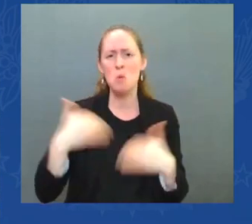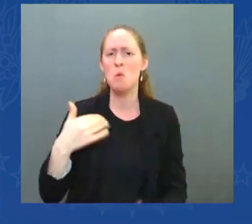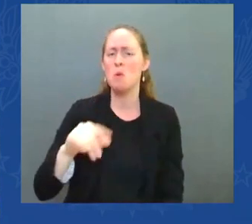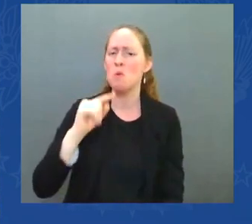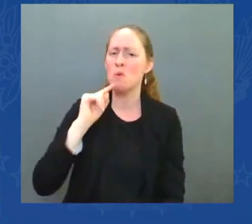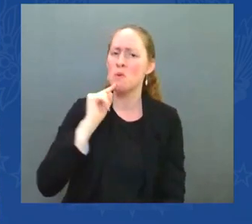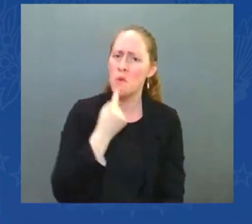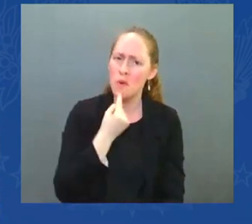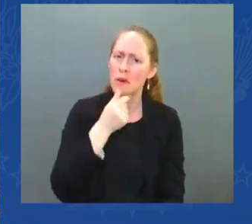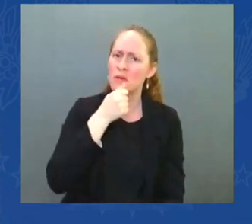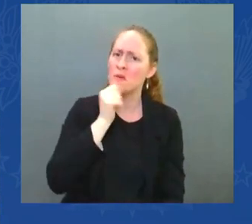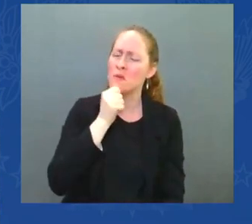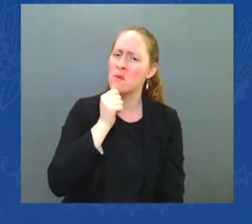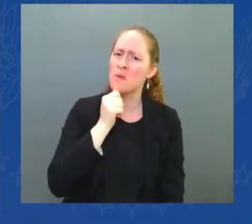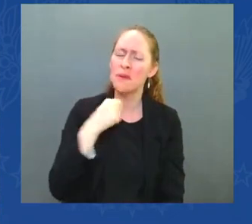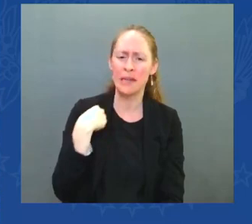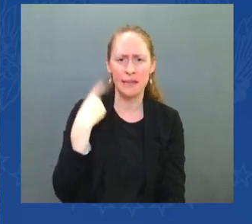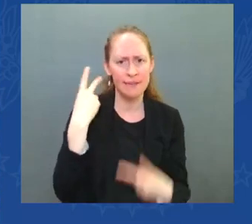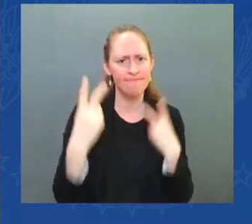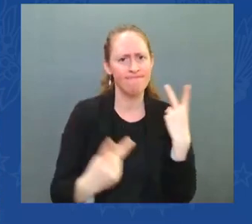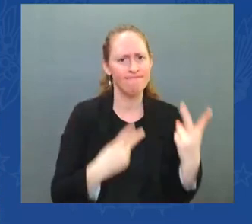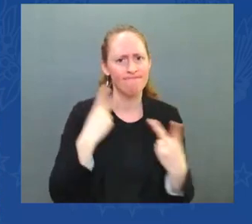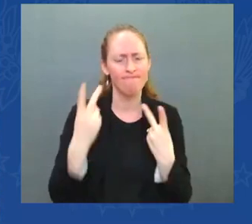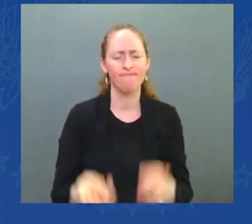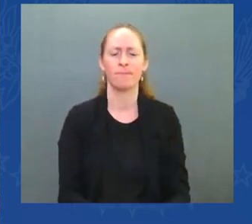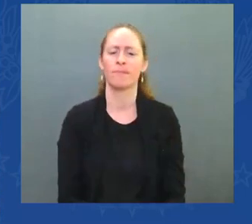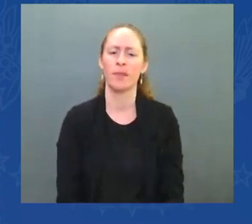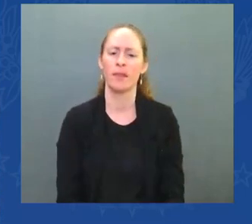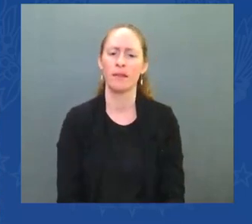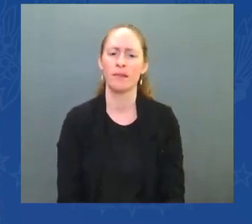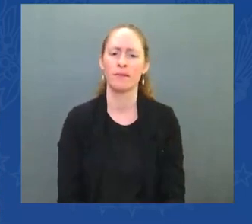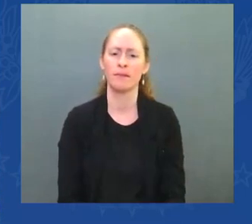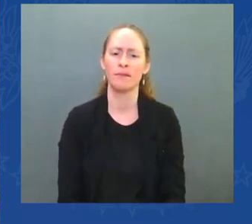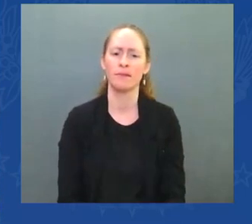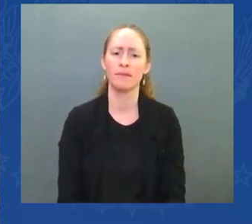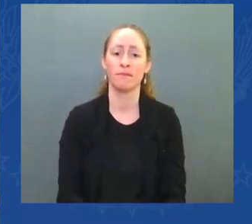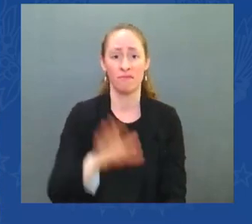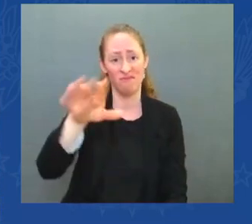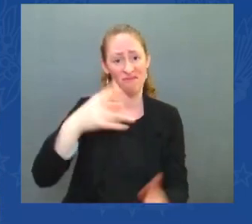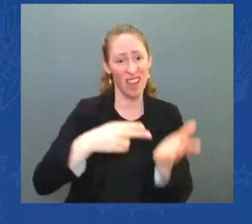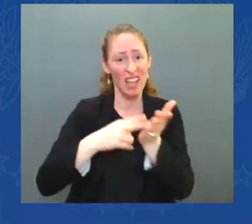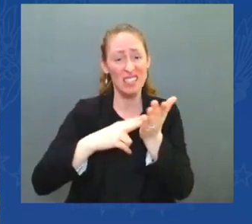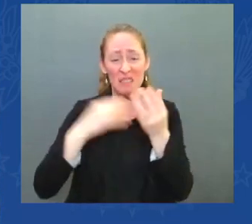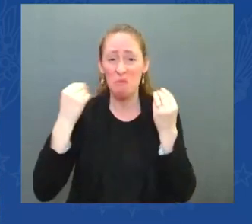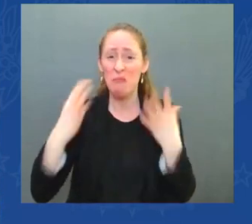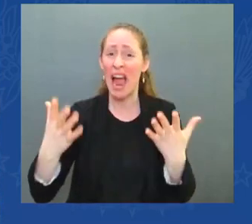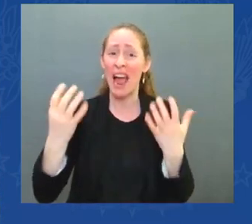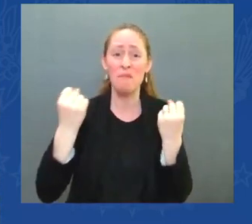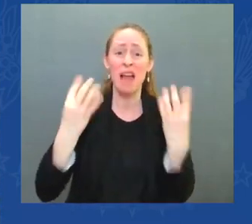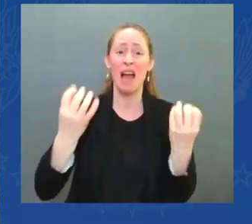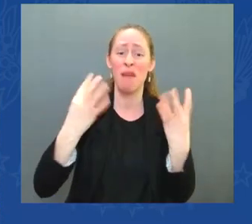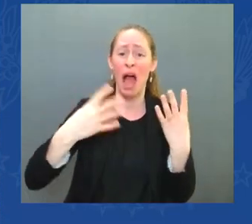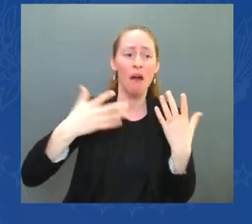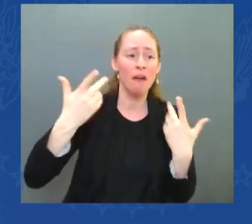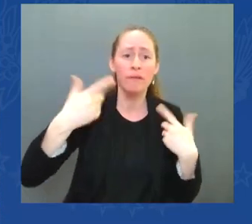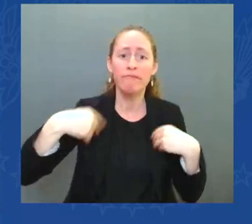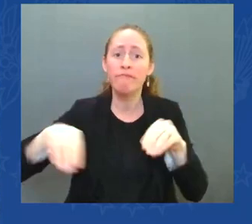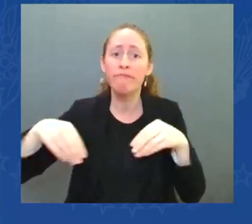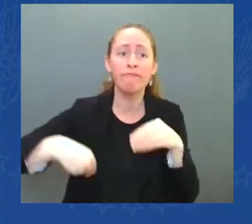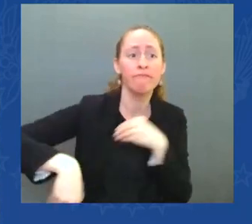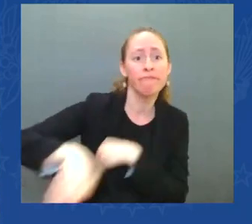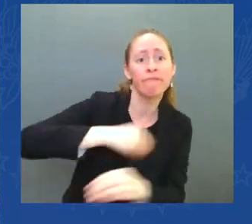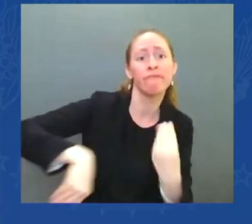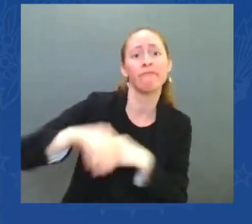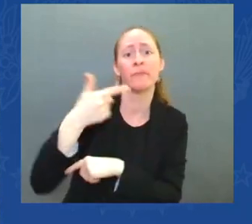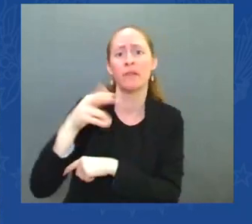proliferation of guns in our communities, and increasingly in recent years, by the proliferation